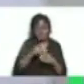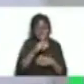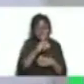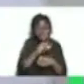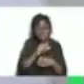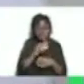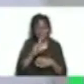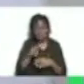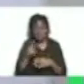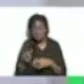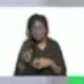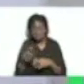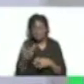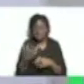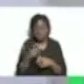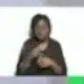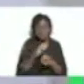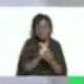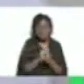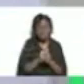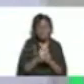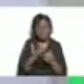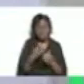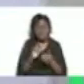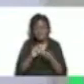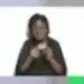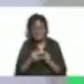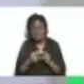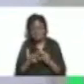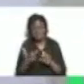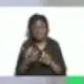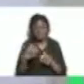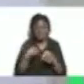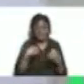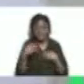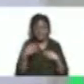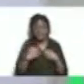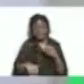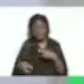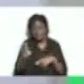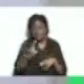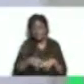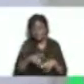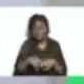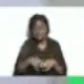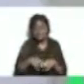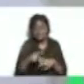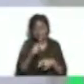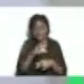as this year, as at the 31st of October 2023, 140 complaints have been made